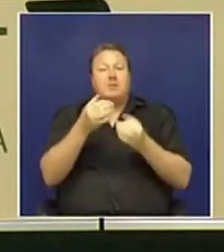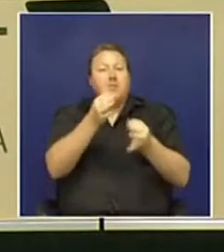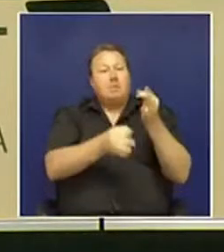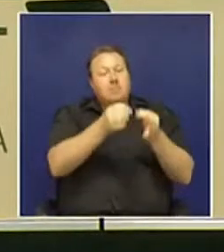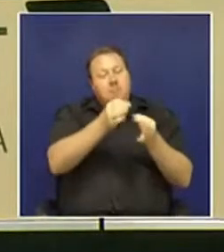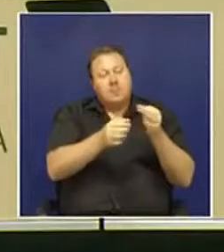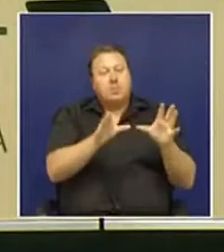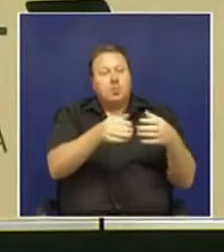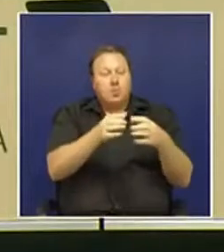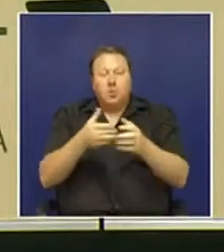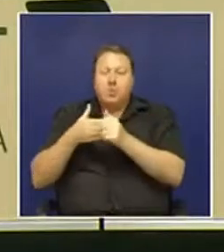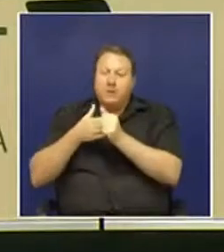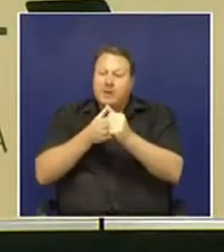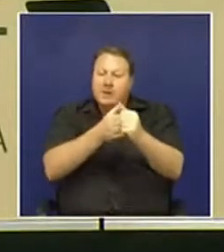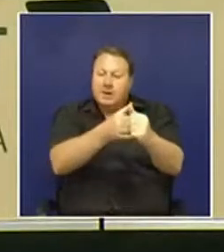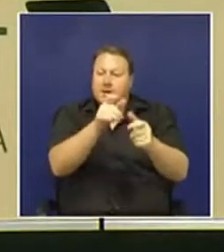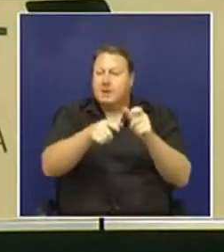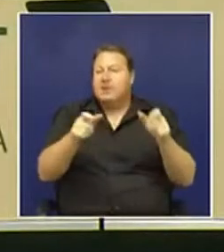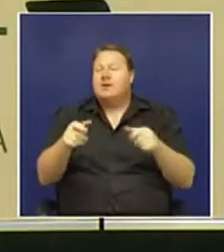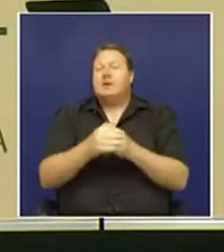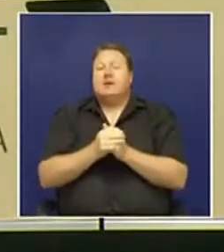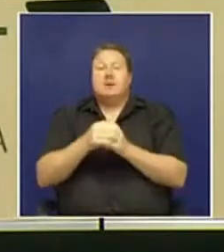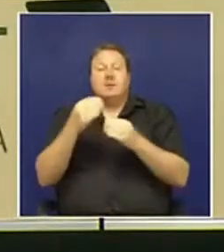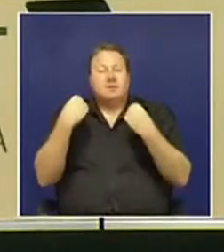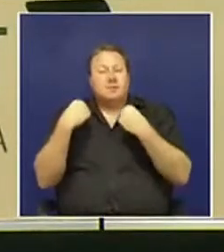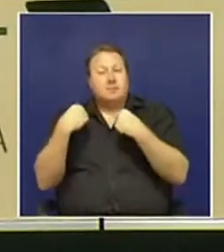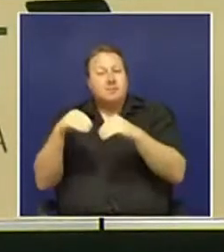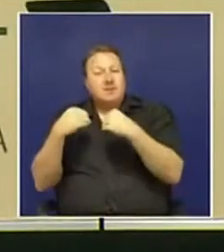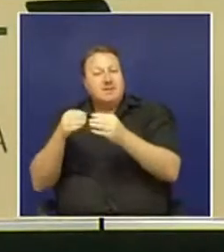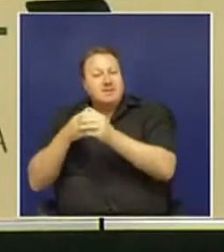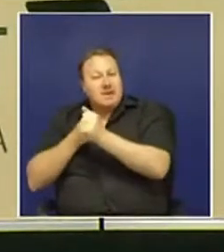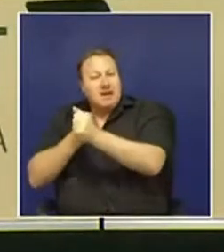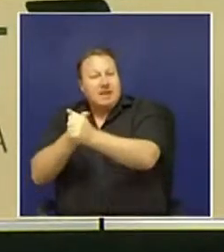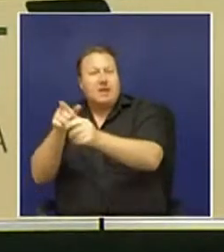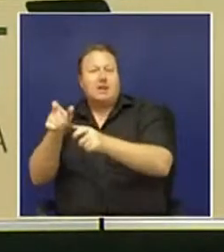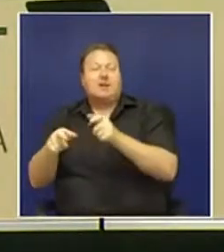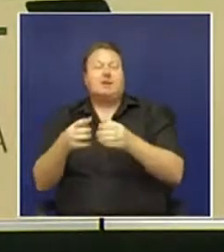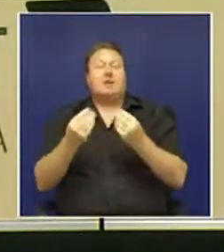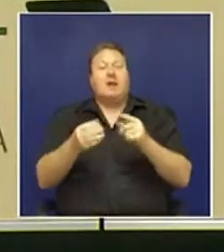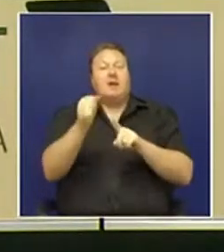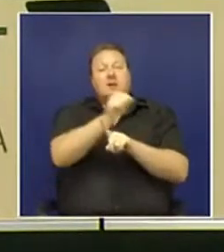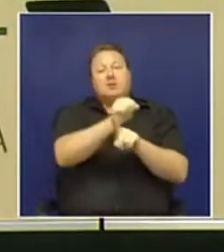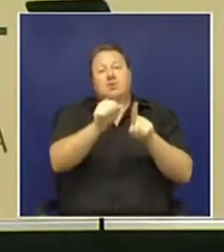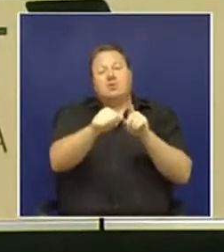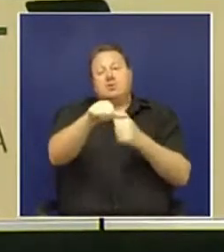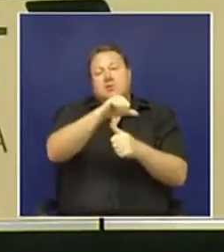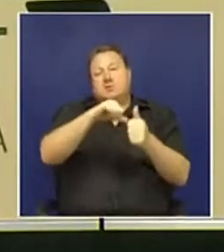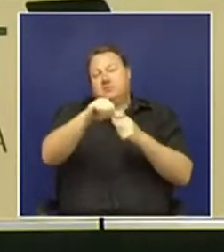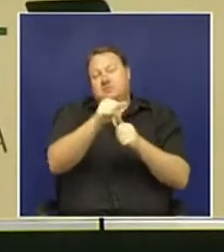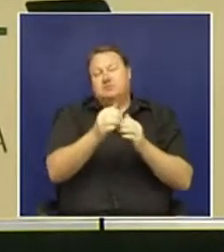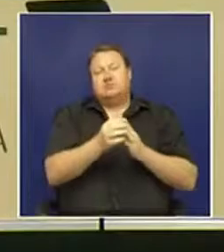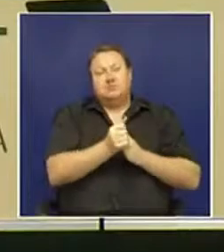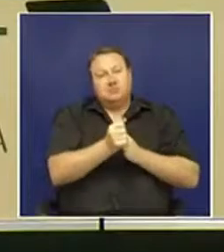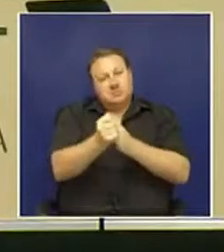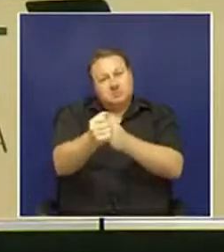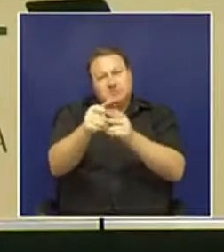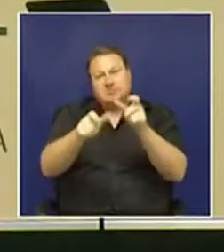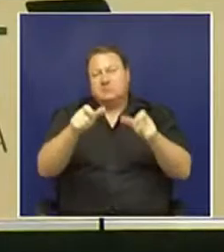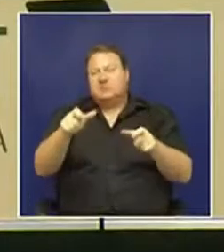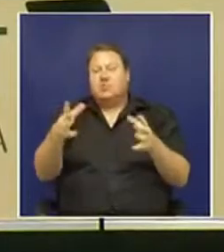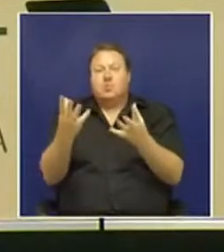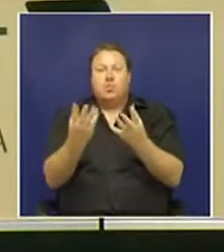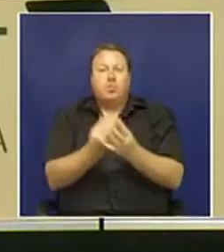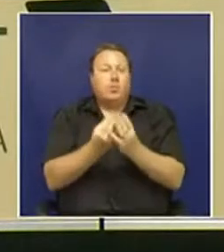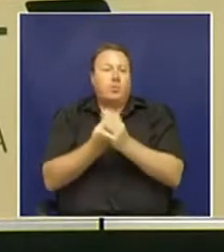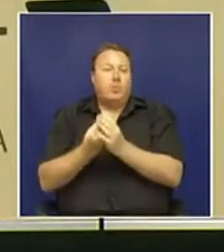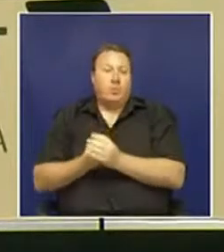business, leaders of civil society who are all with us here in the House. But